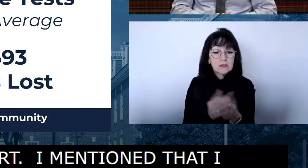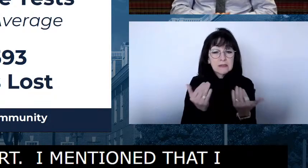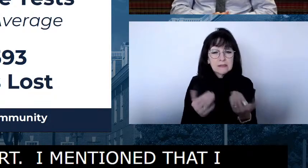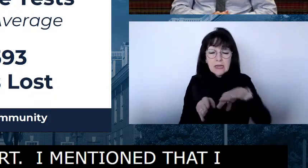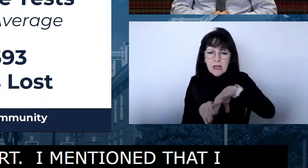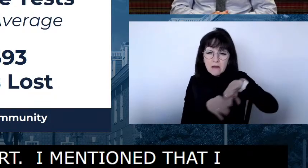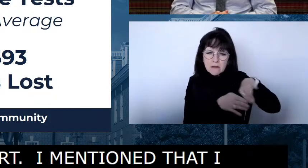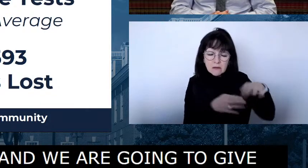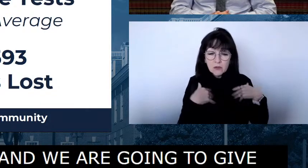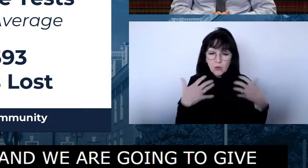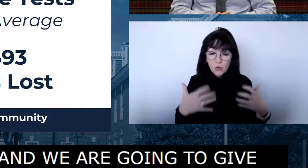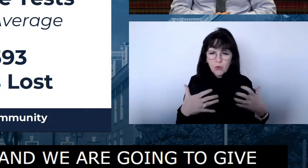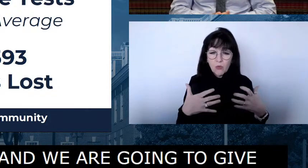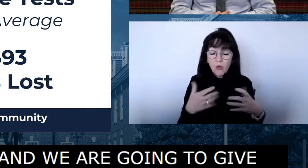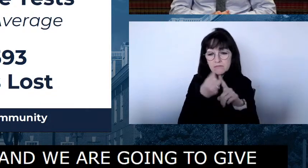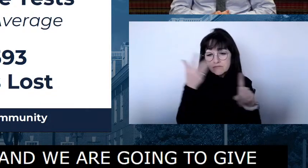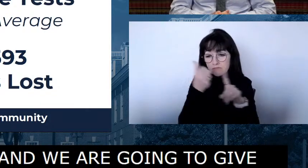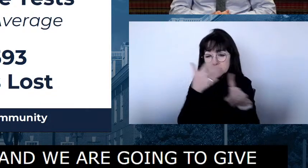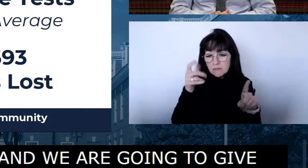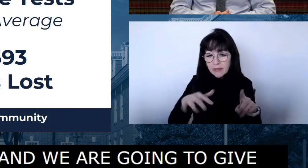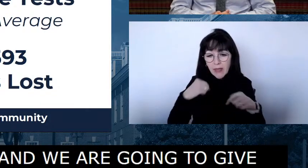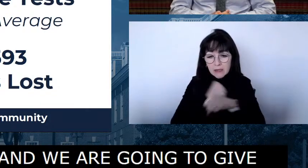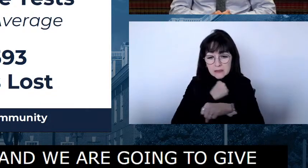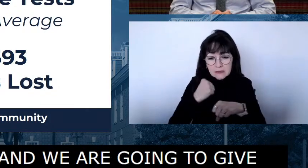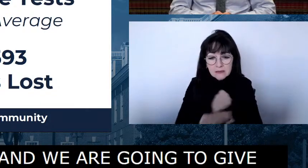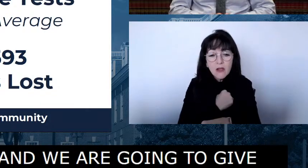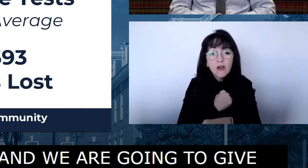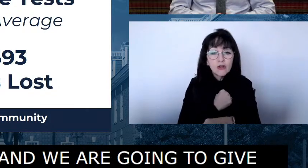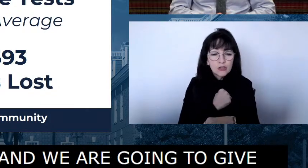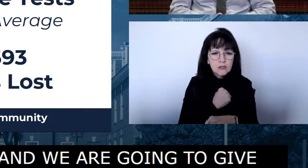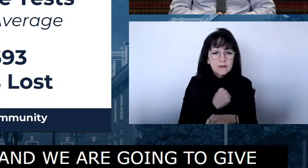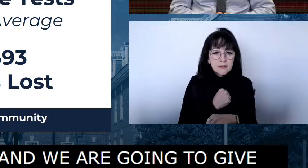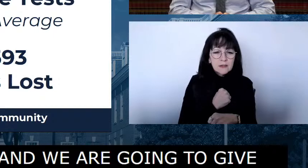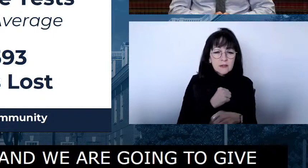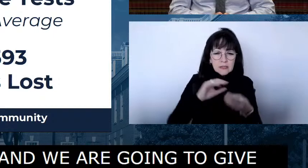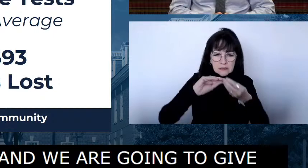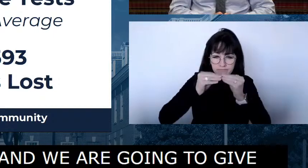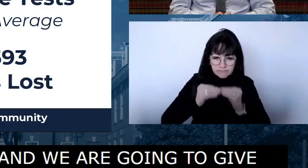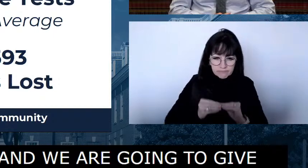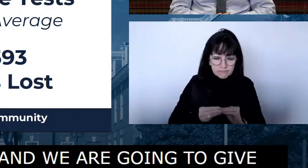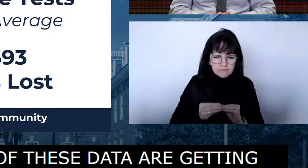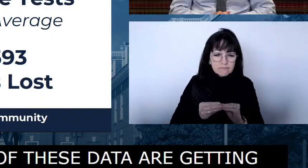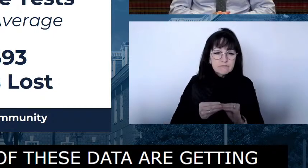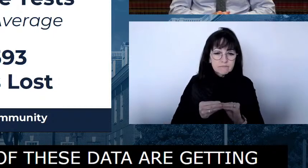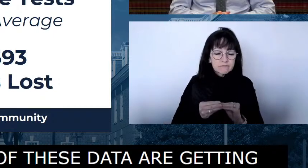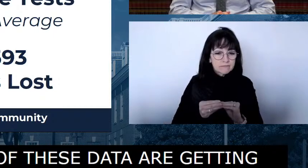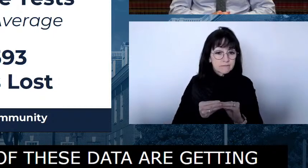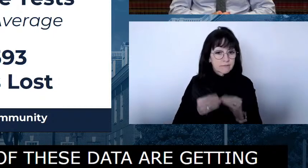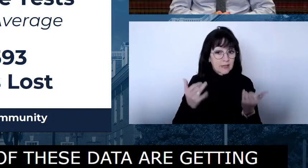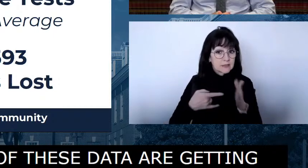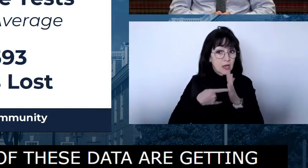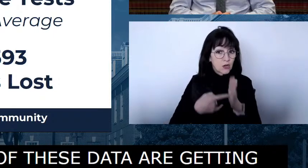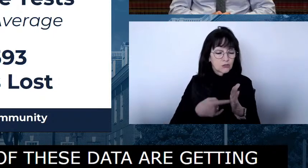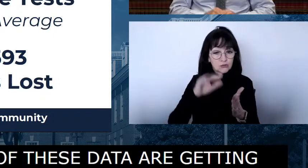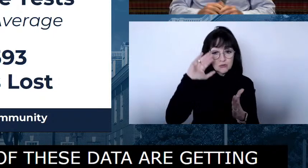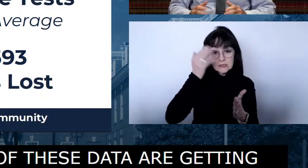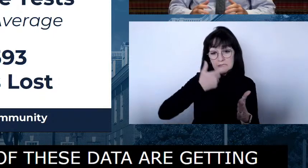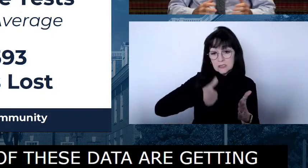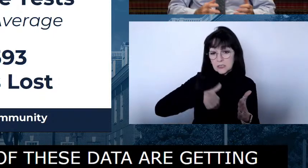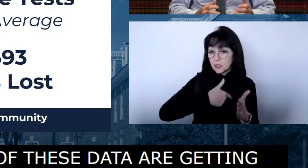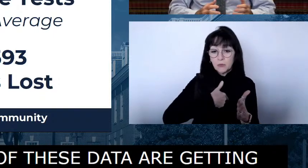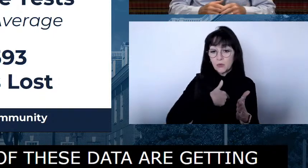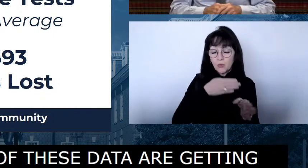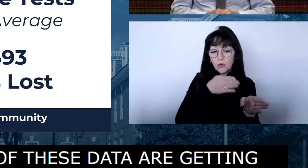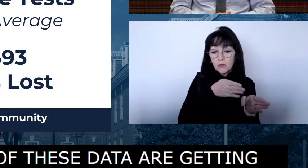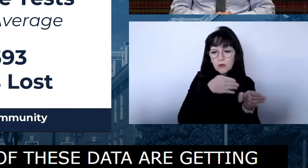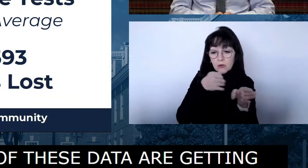pretty dramatically so, and which is really indicated that we're moving into a different phase now, not dissimilar